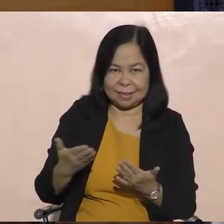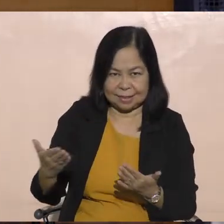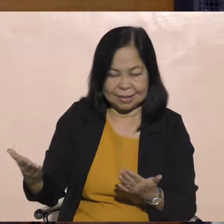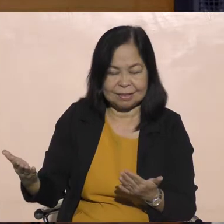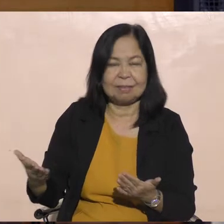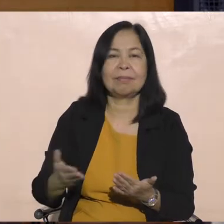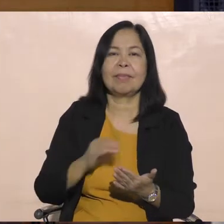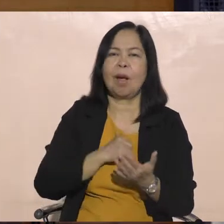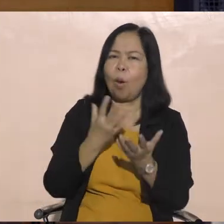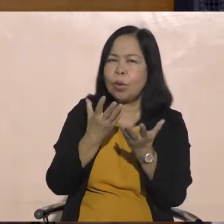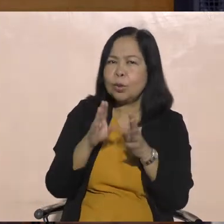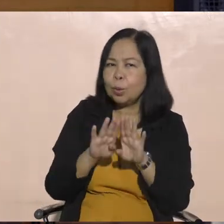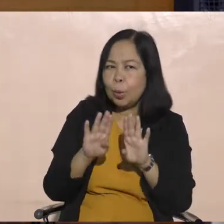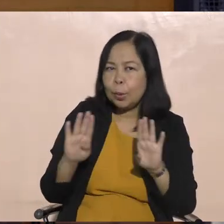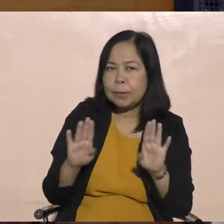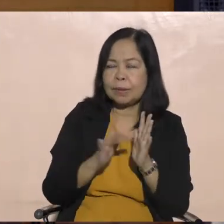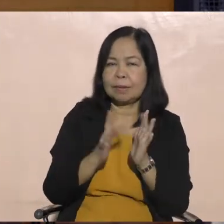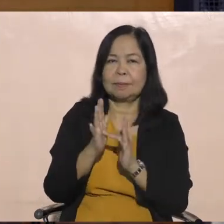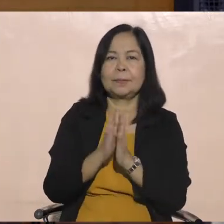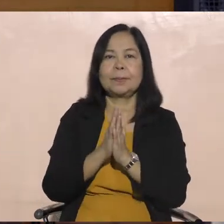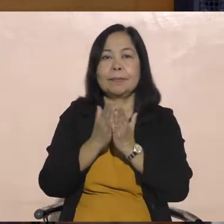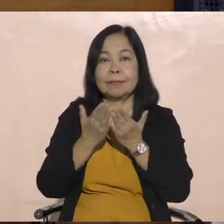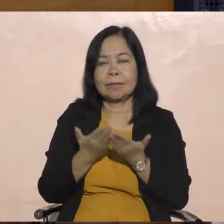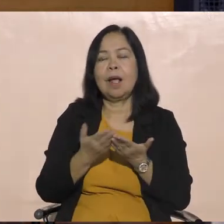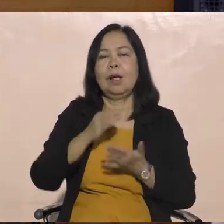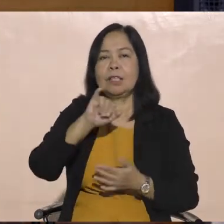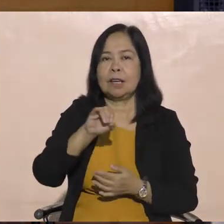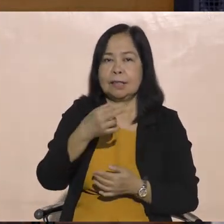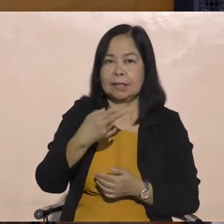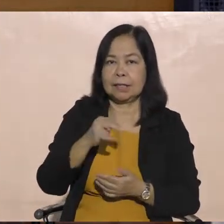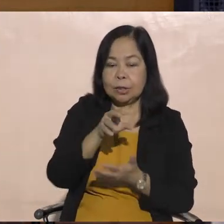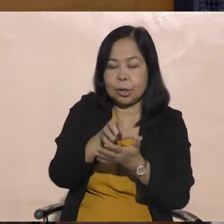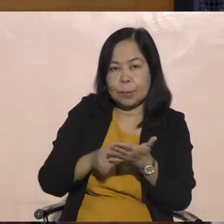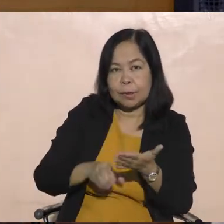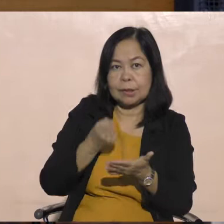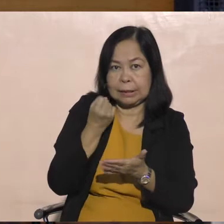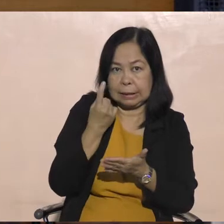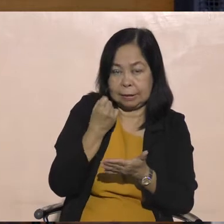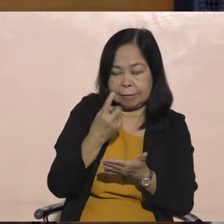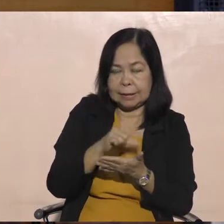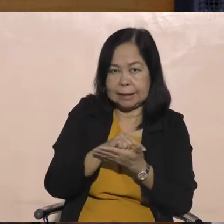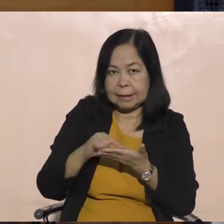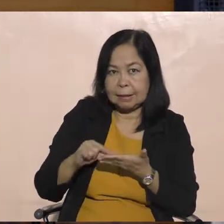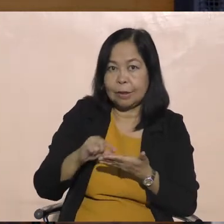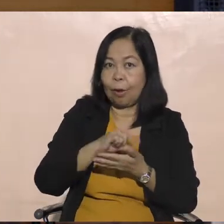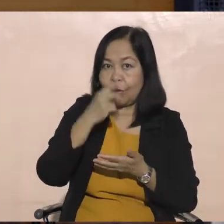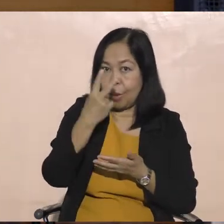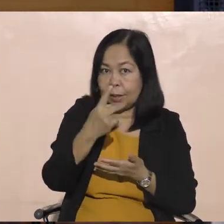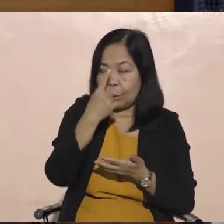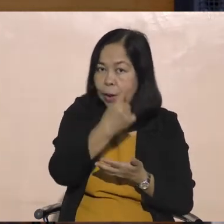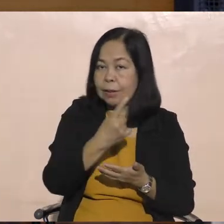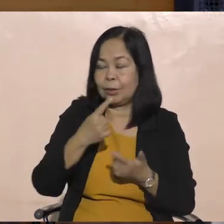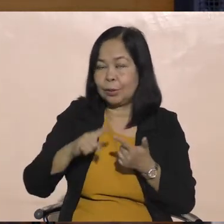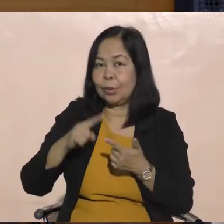dear brothers and sisters, I want you to open your Bibles with me to John chapter 11. And let us read verses 1